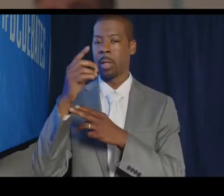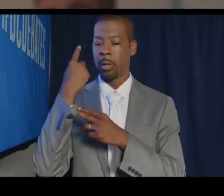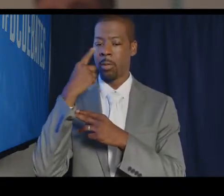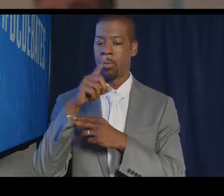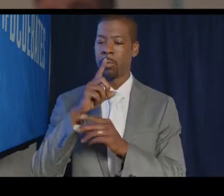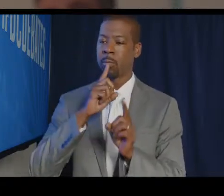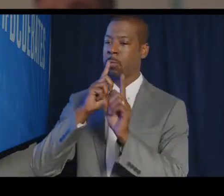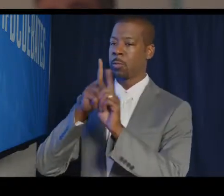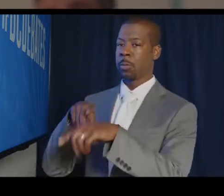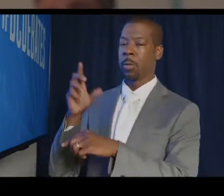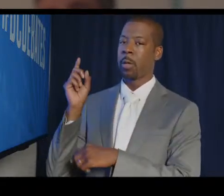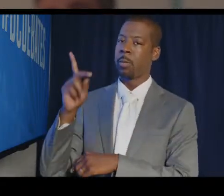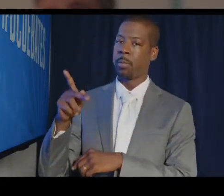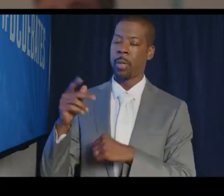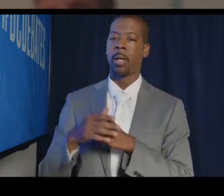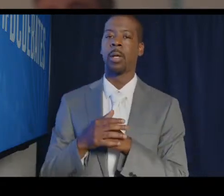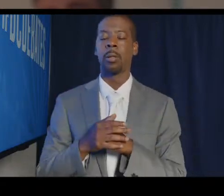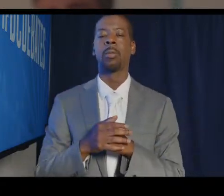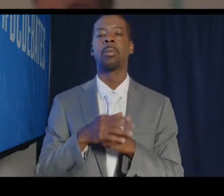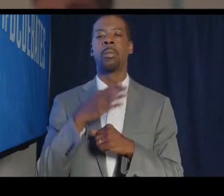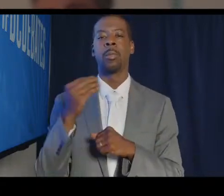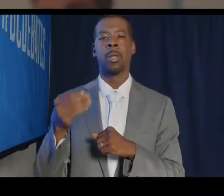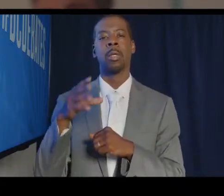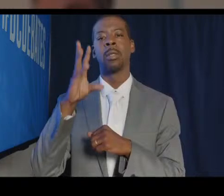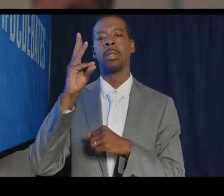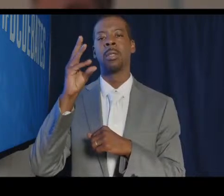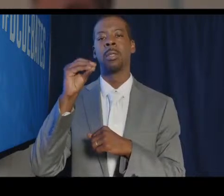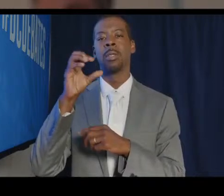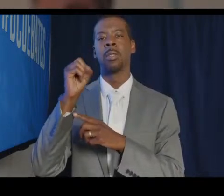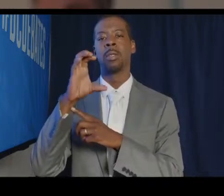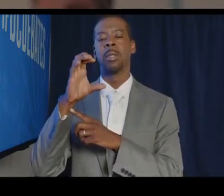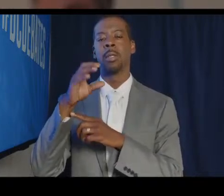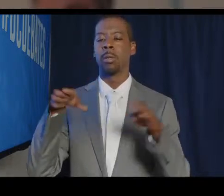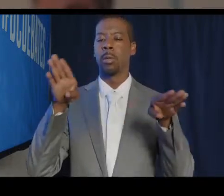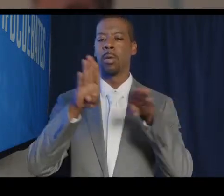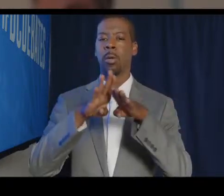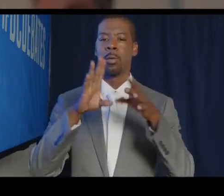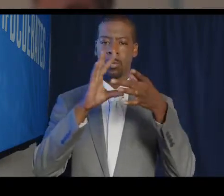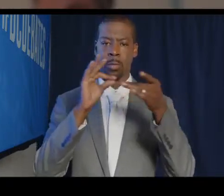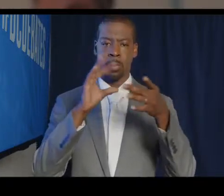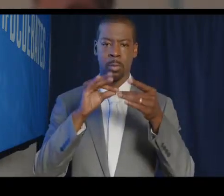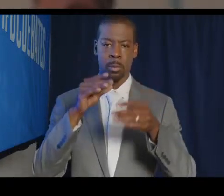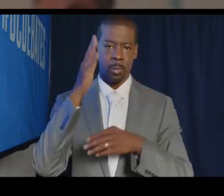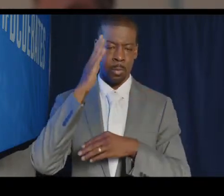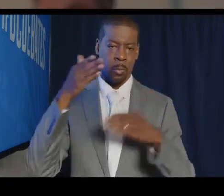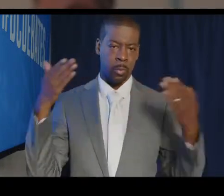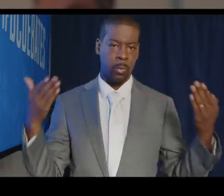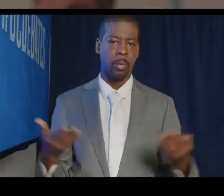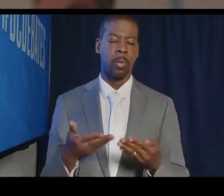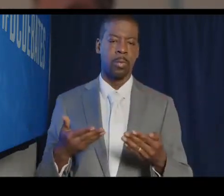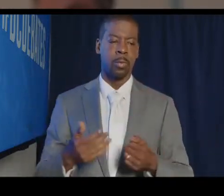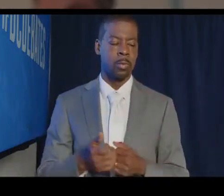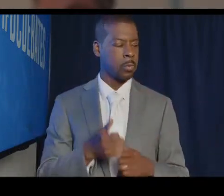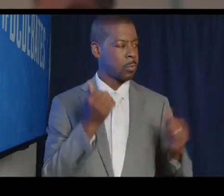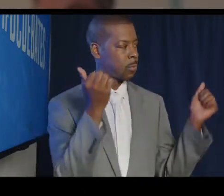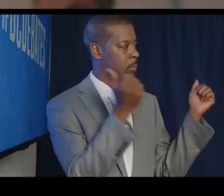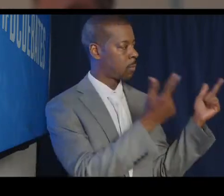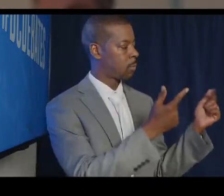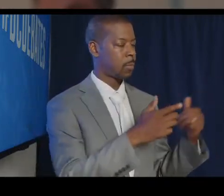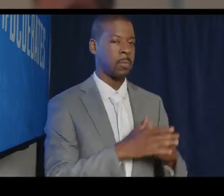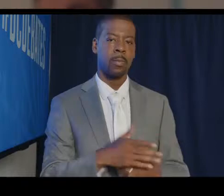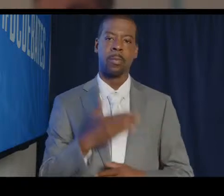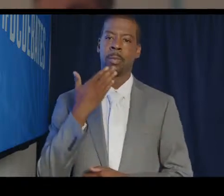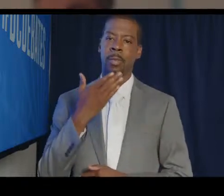to do that, and a 60-second closing statement. With that, let's get started. I'll introduce the candidates and we'll begin the discussion. Thank you for joining